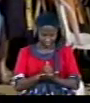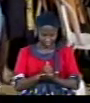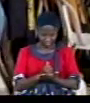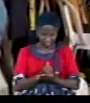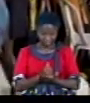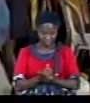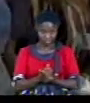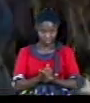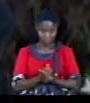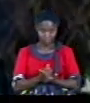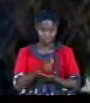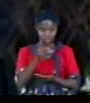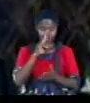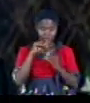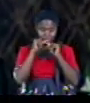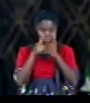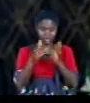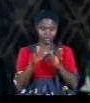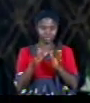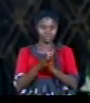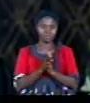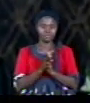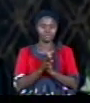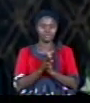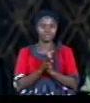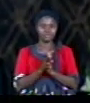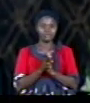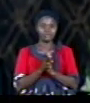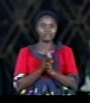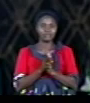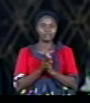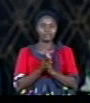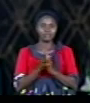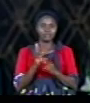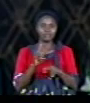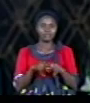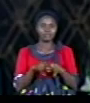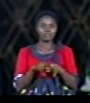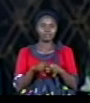You are blessed. Sit